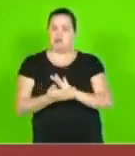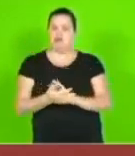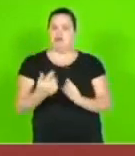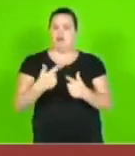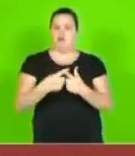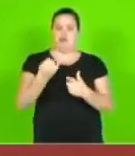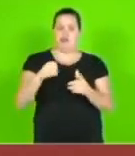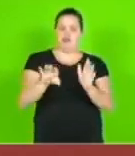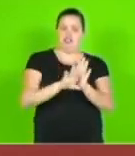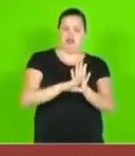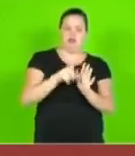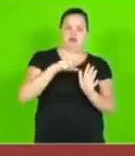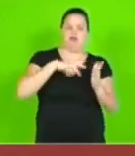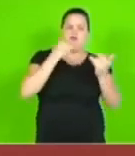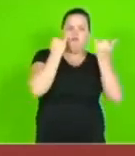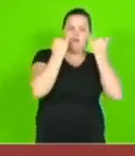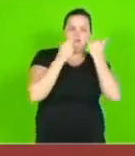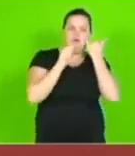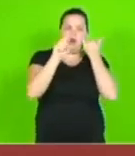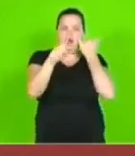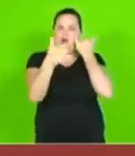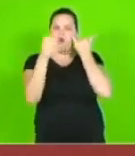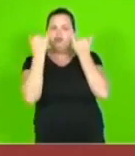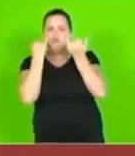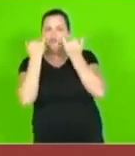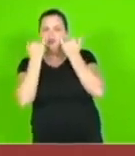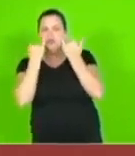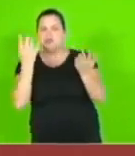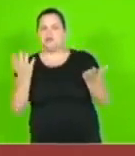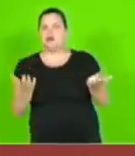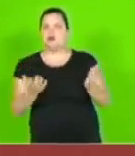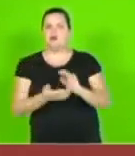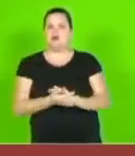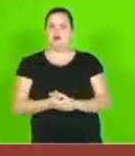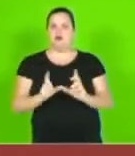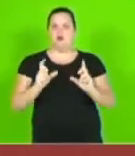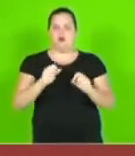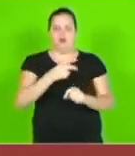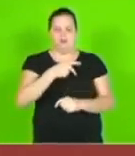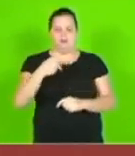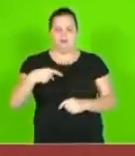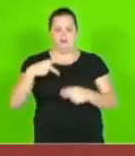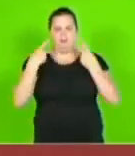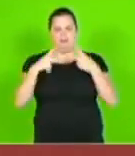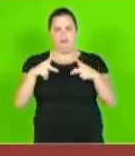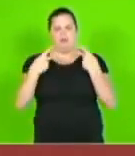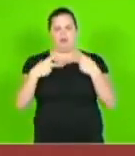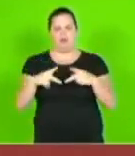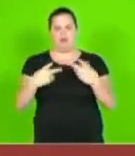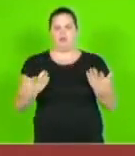If you get here and you get an information from one pastor and something else from another